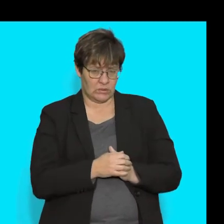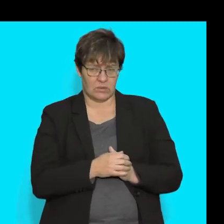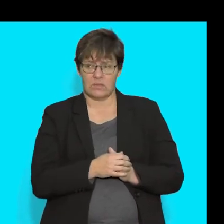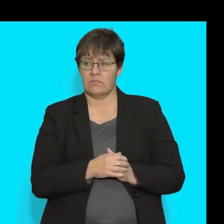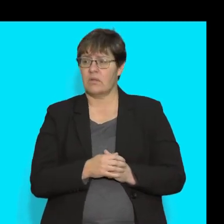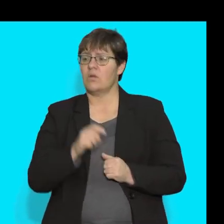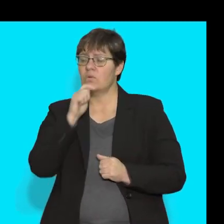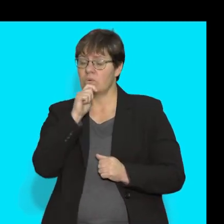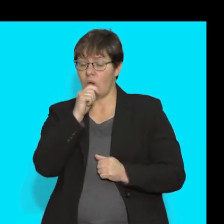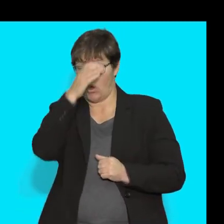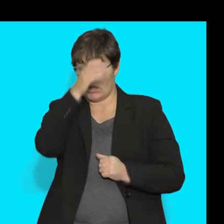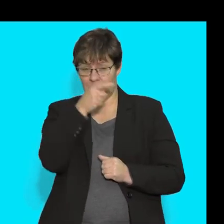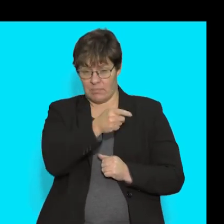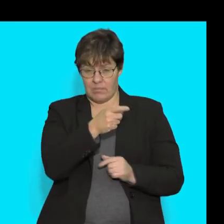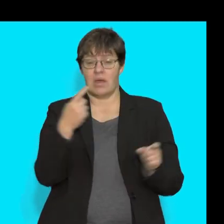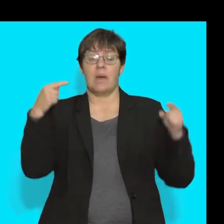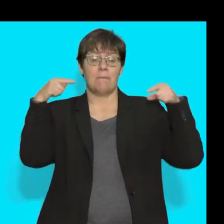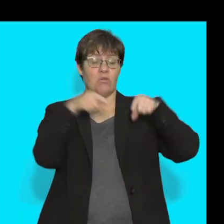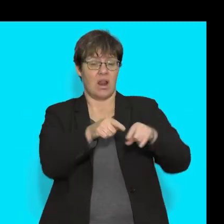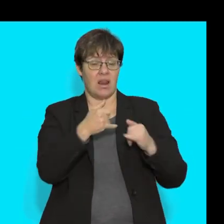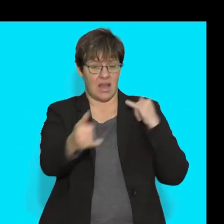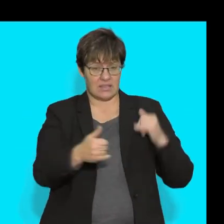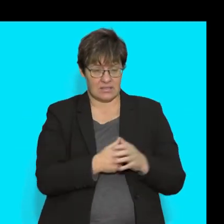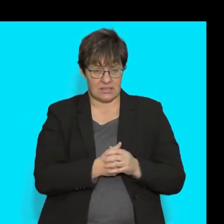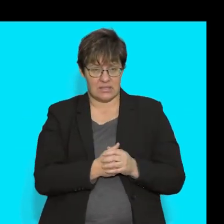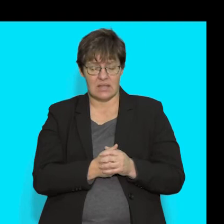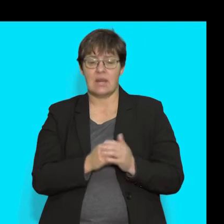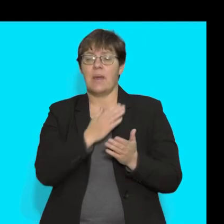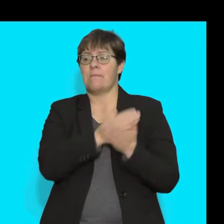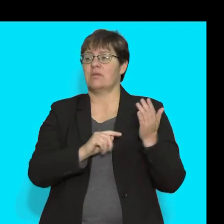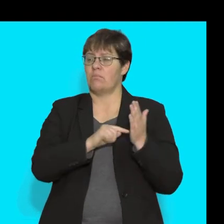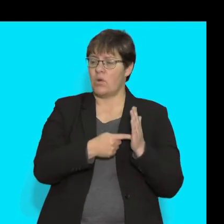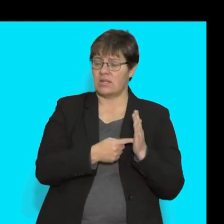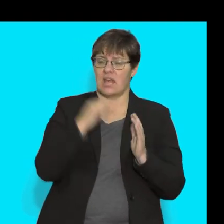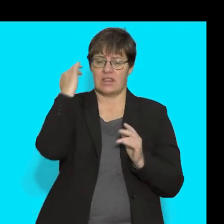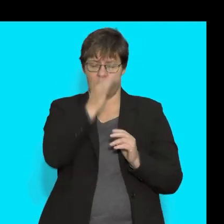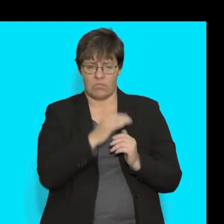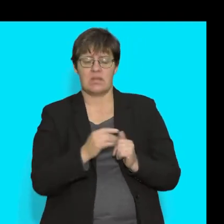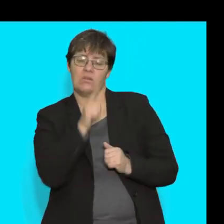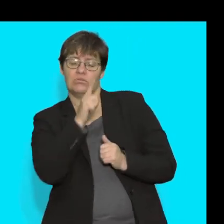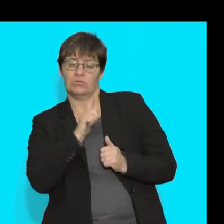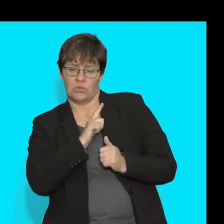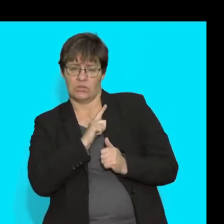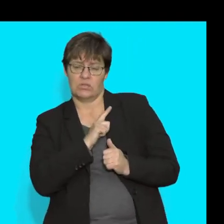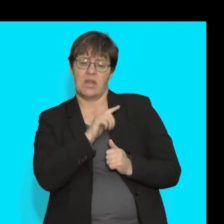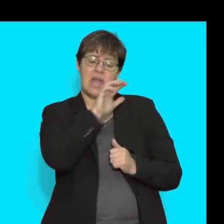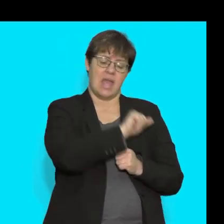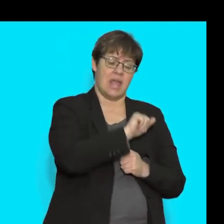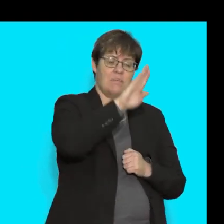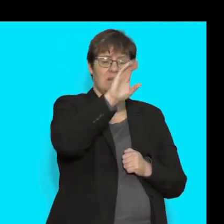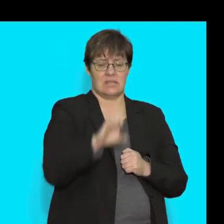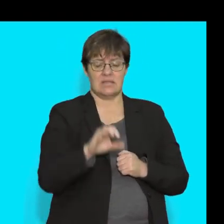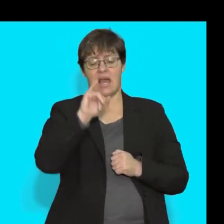right? Here I used the concept of parallel lines and midpoint theorem, and they told me